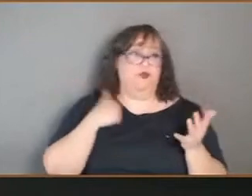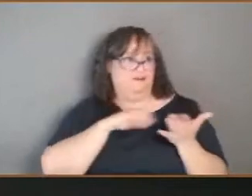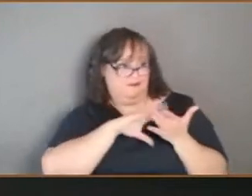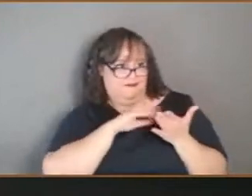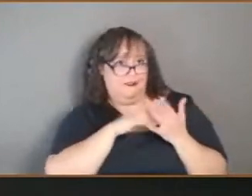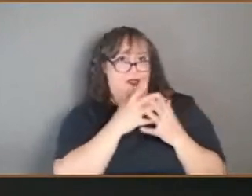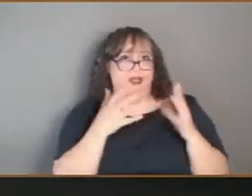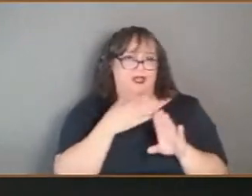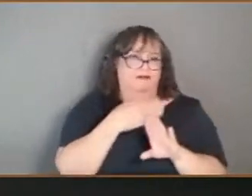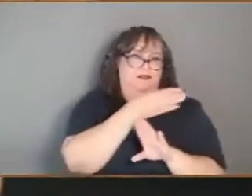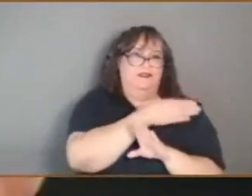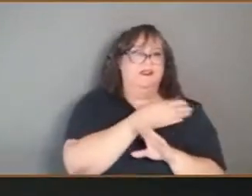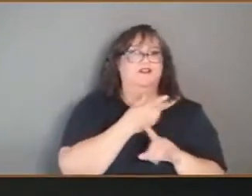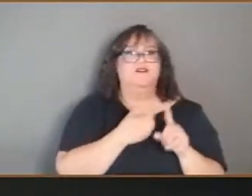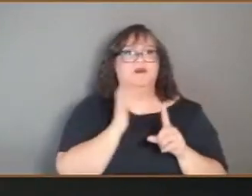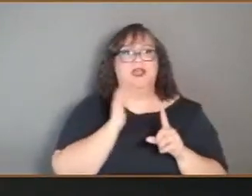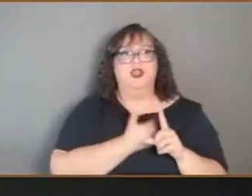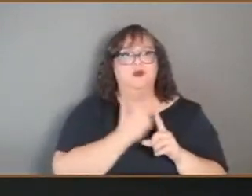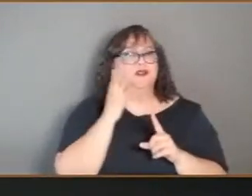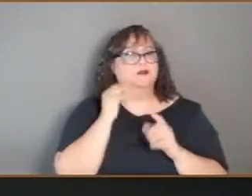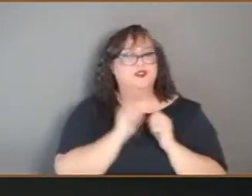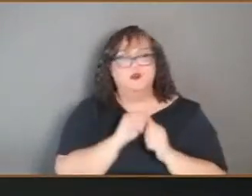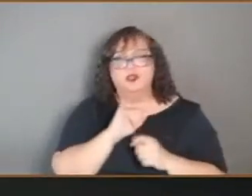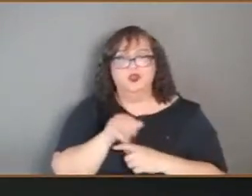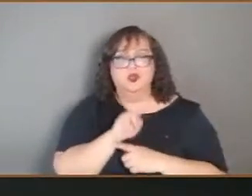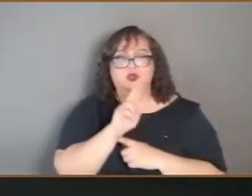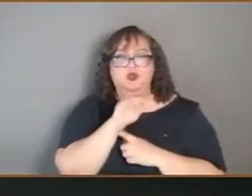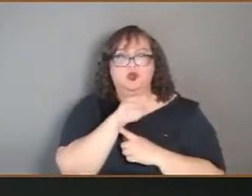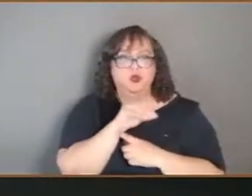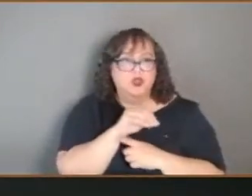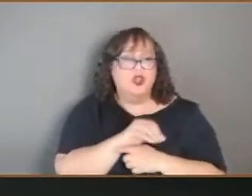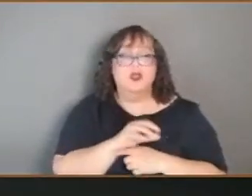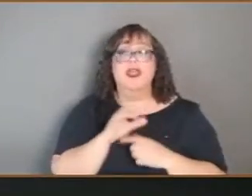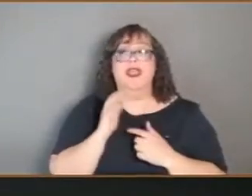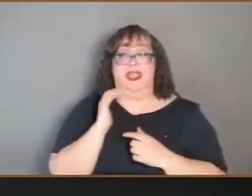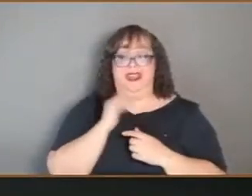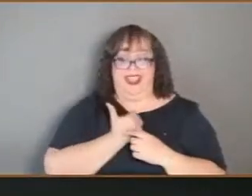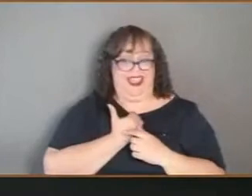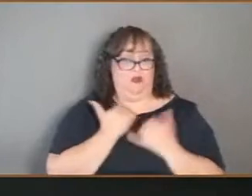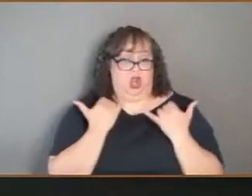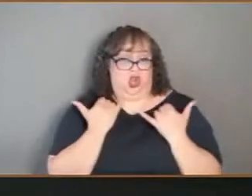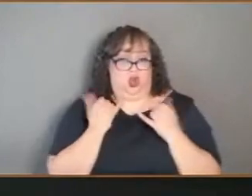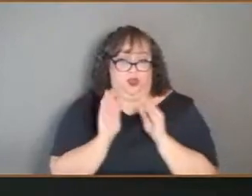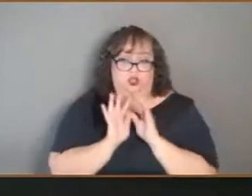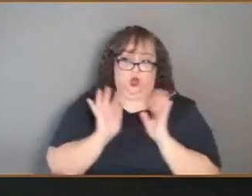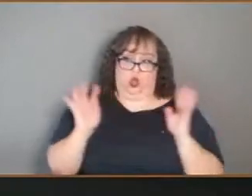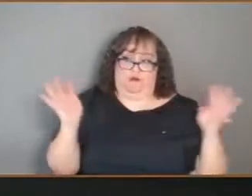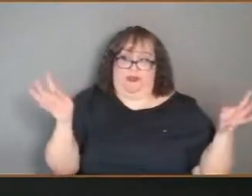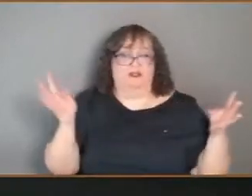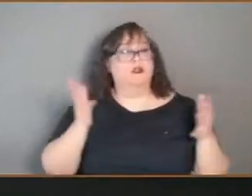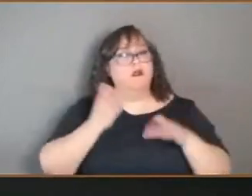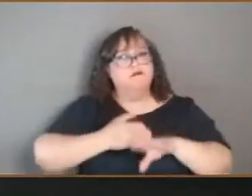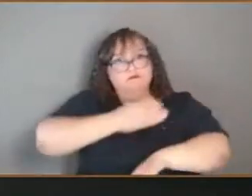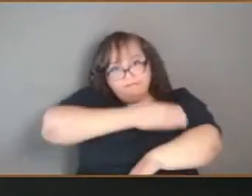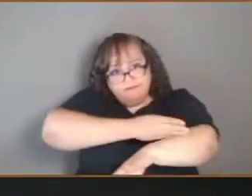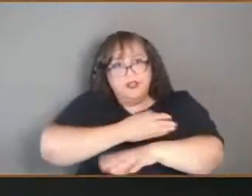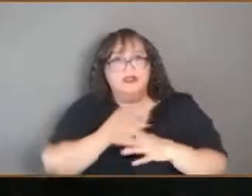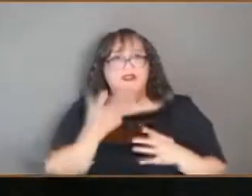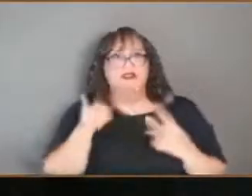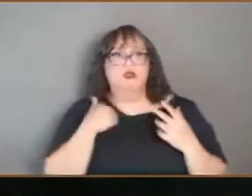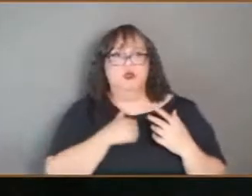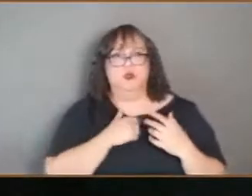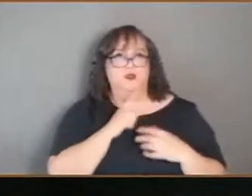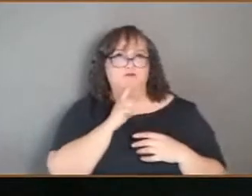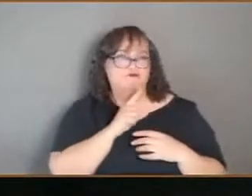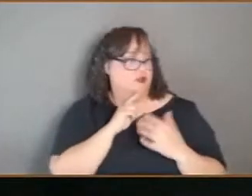Juno, and we've gone on, and these are even better. So we're standing on the shoulders of giants, just like every other NASA mission. Yeah, and